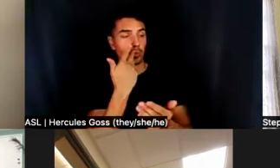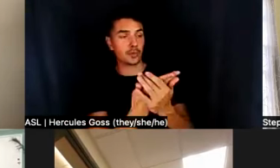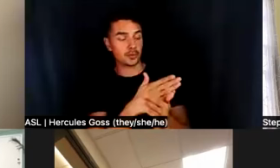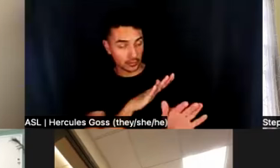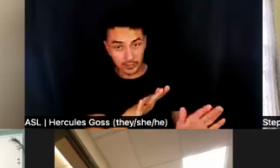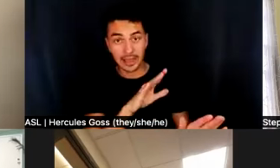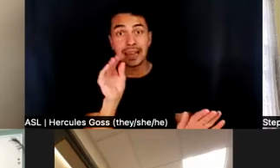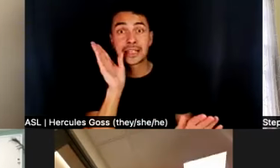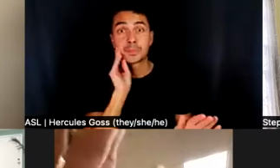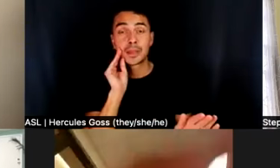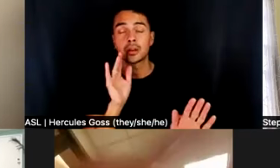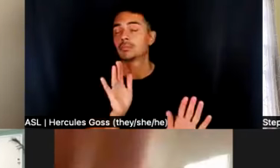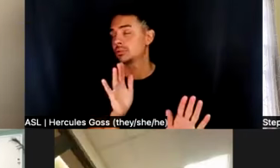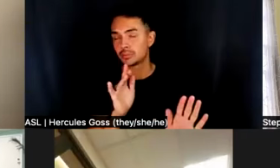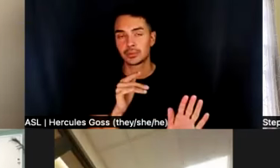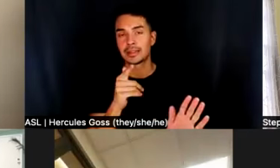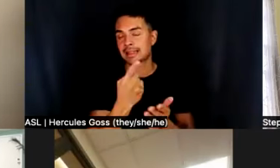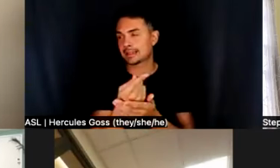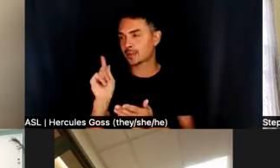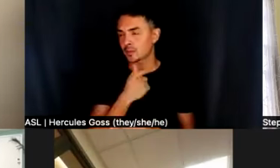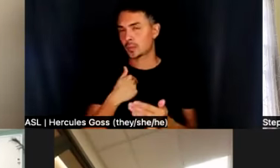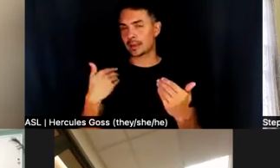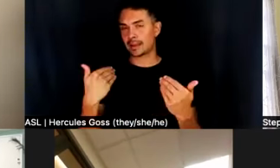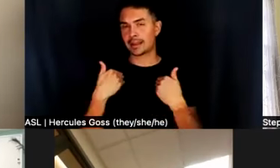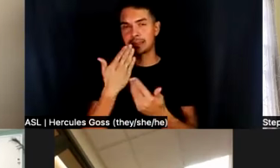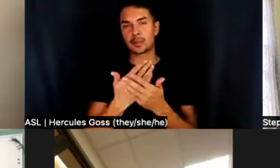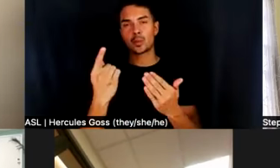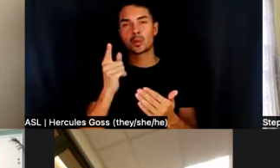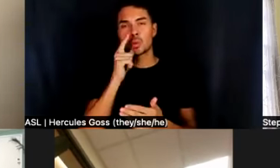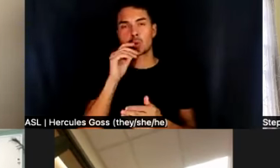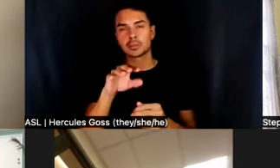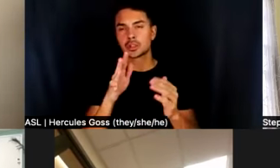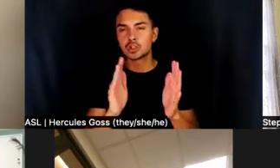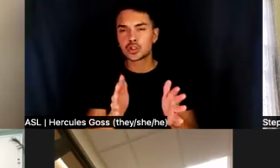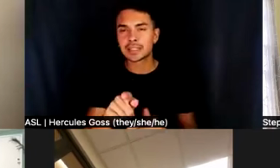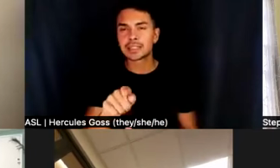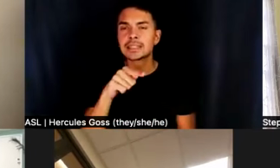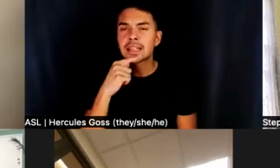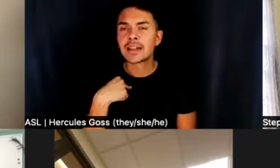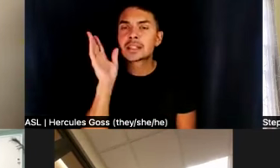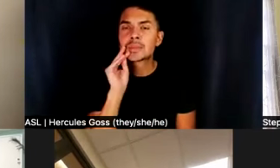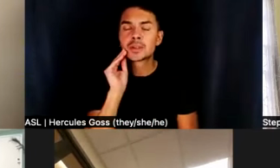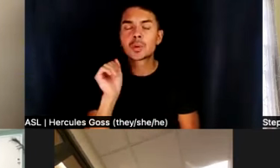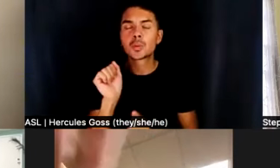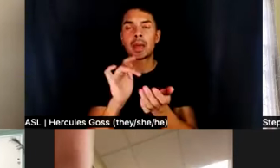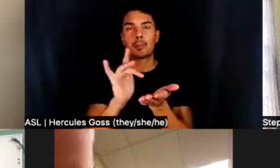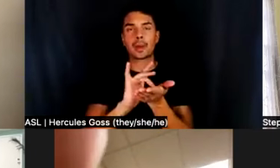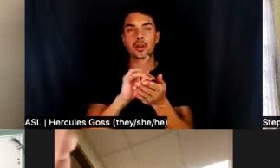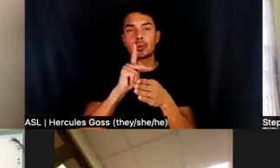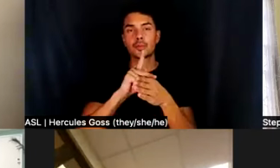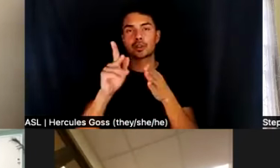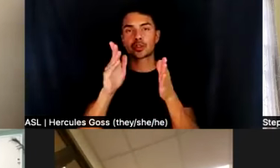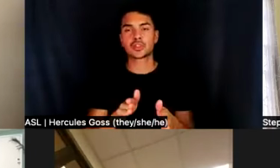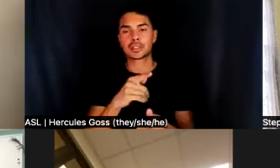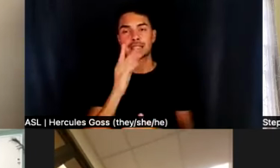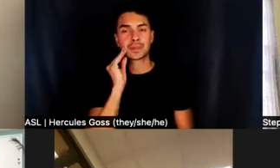experience. I think last week we had someone drop in the chat about an experience where a medical professional said something like, "Oh,